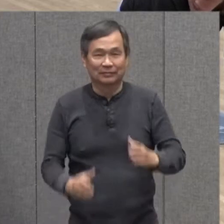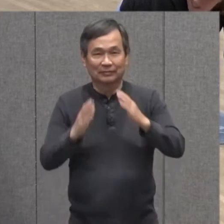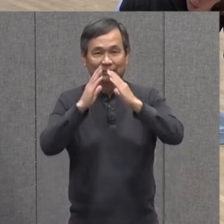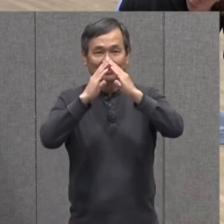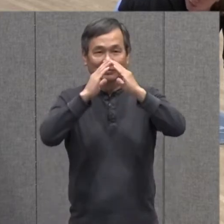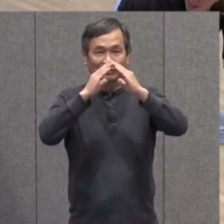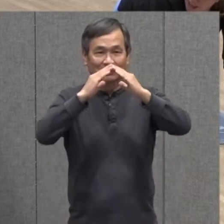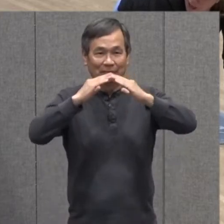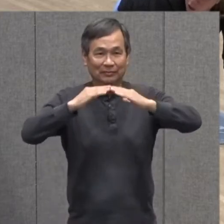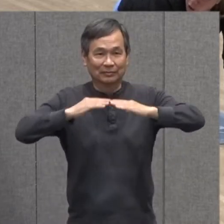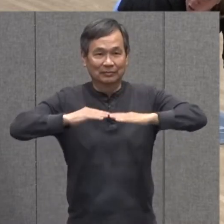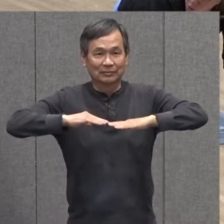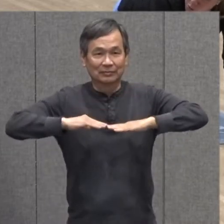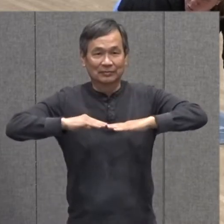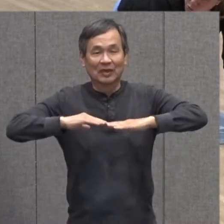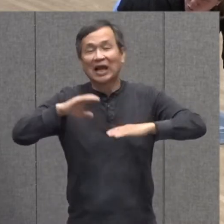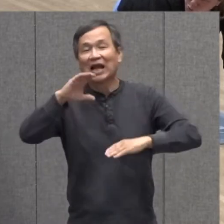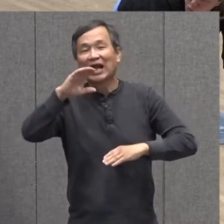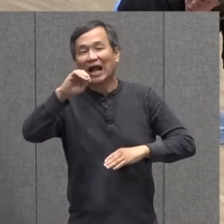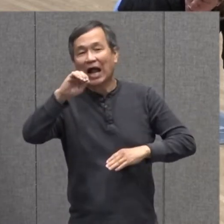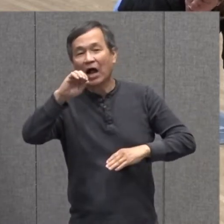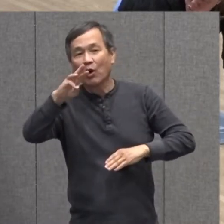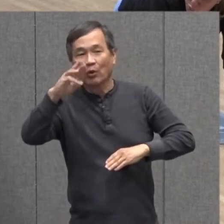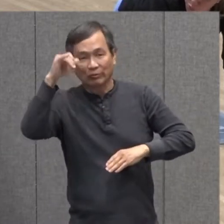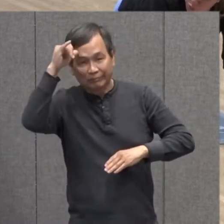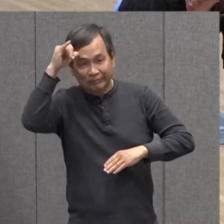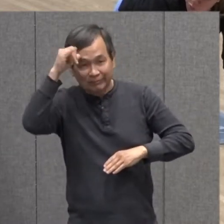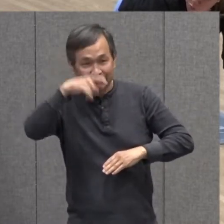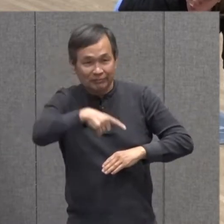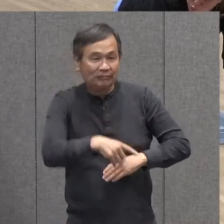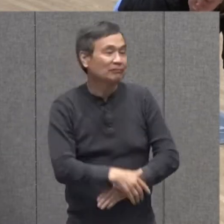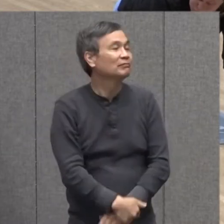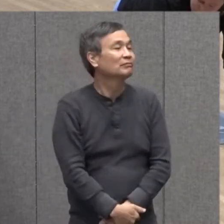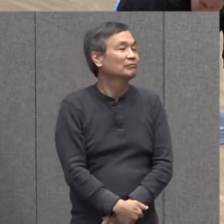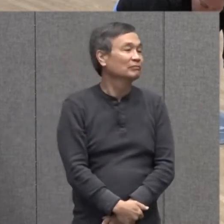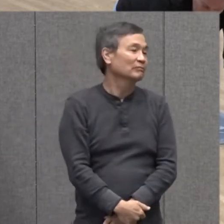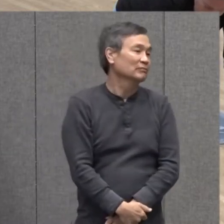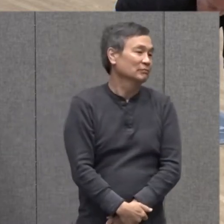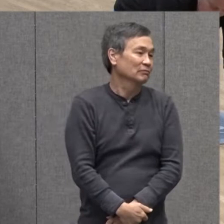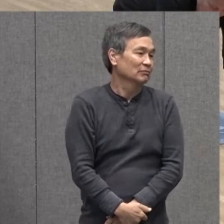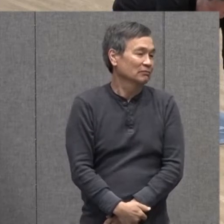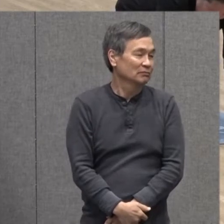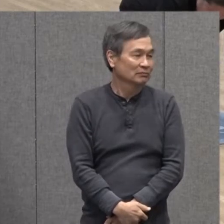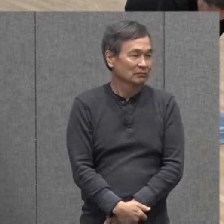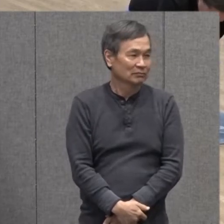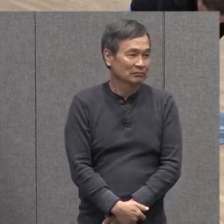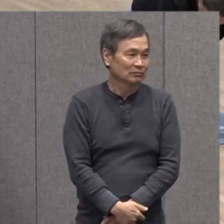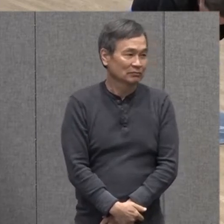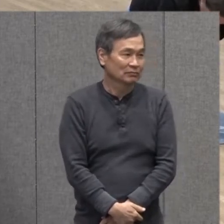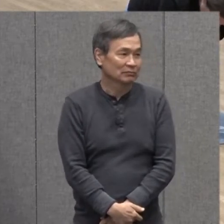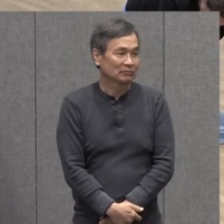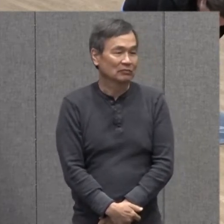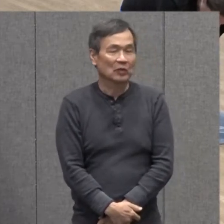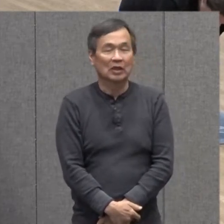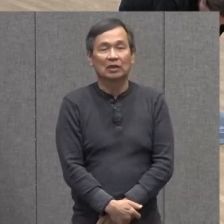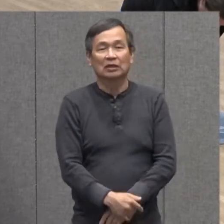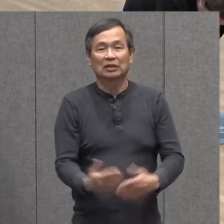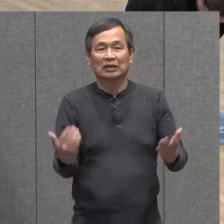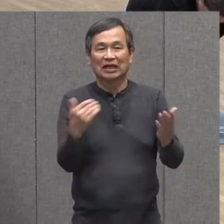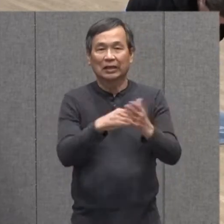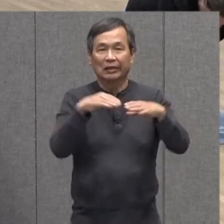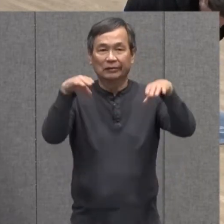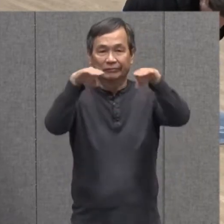And back down to cow. Y en la posición de la vaca. And come back into neutral position,